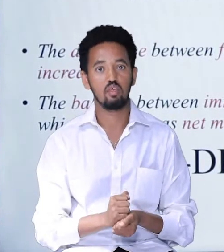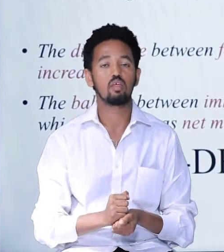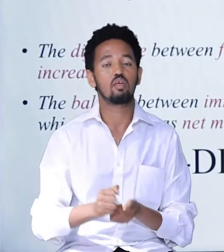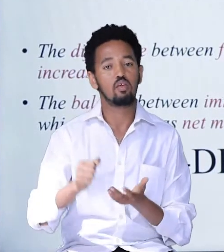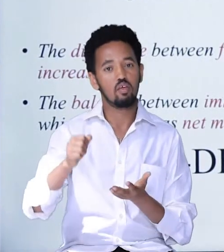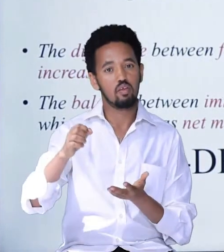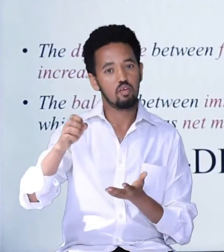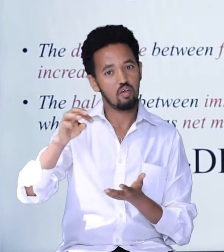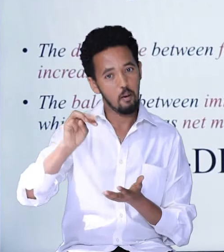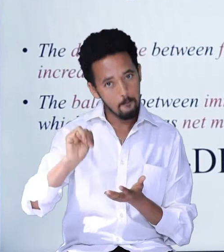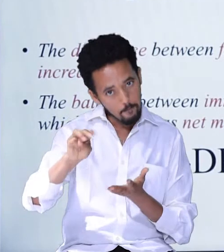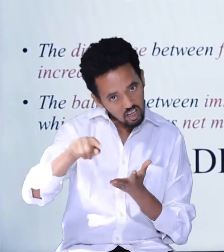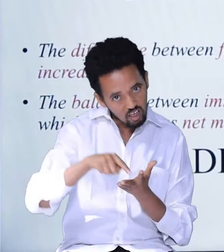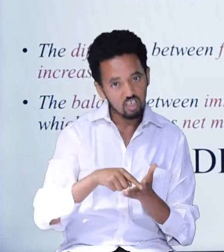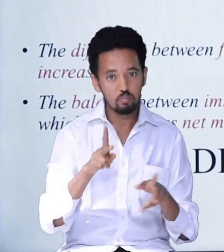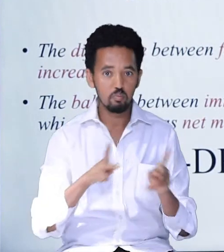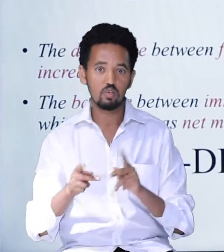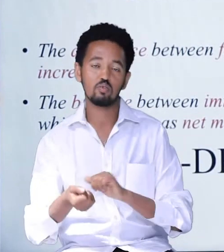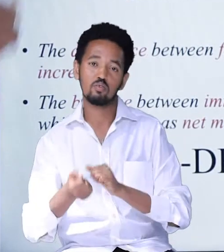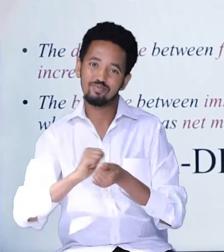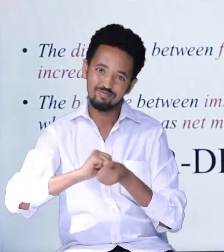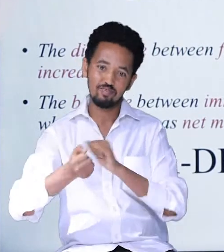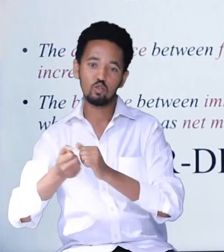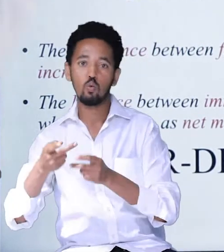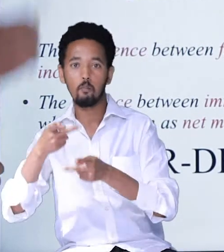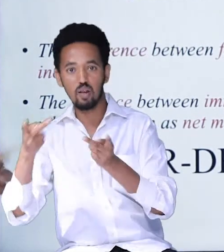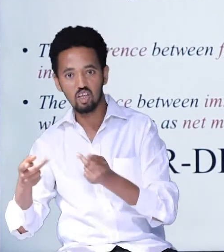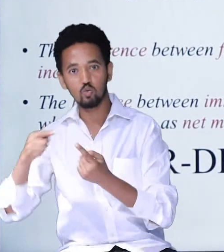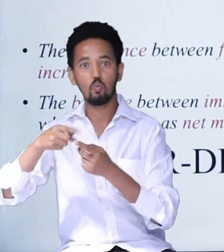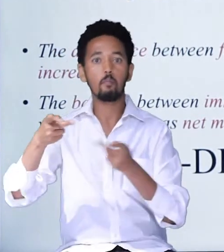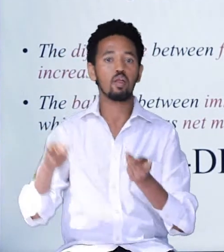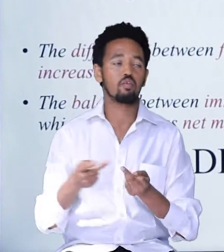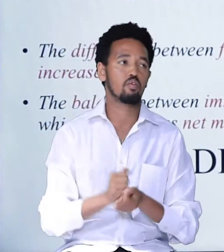Migration is the movement of people from place to place.